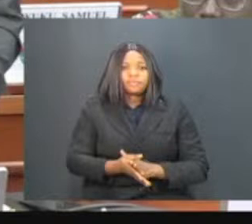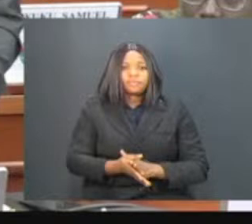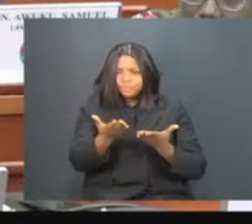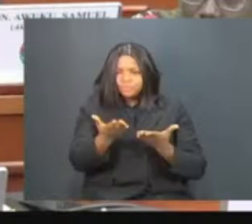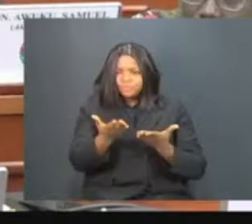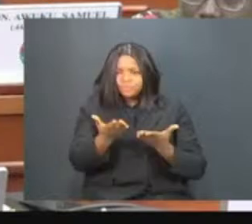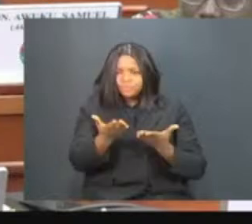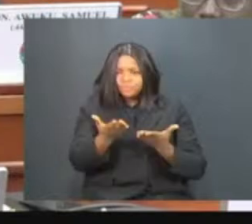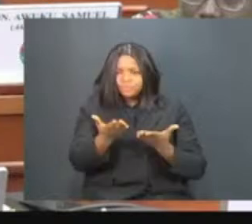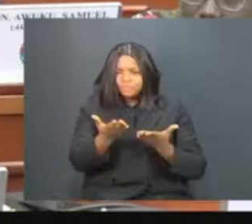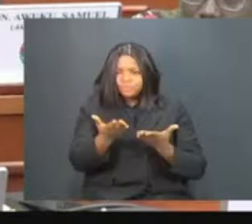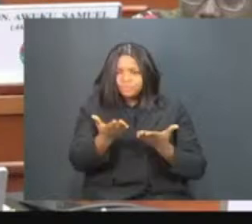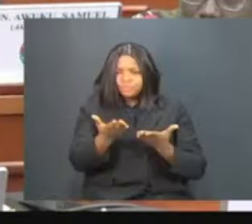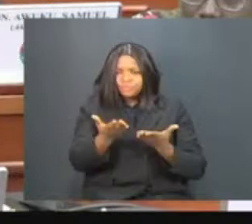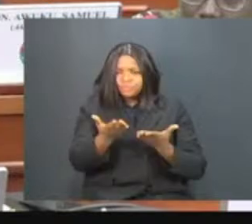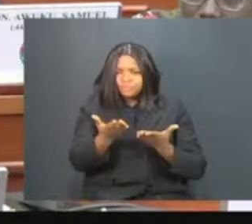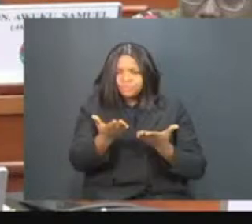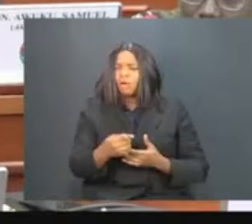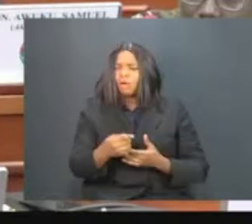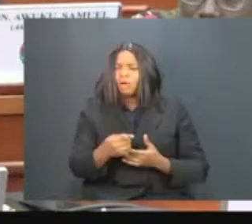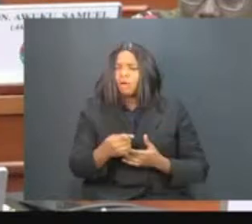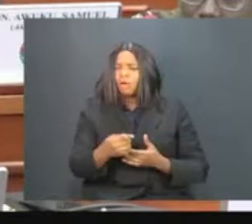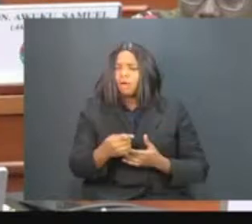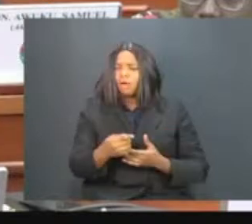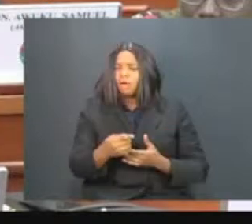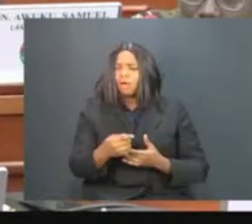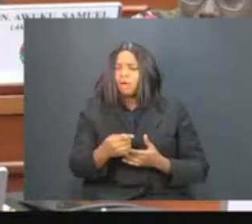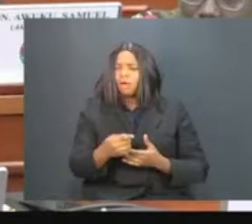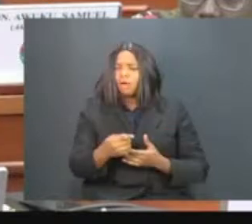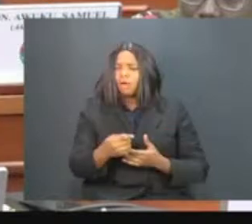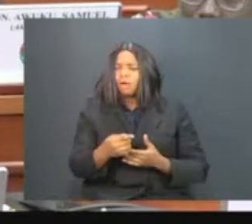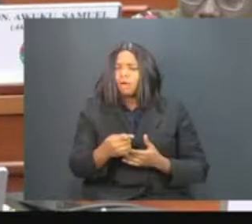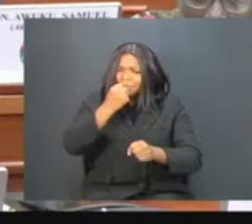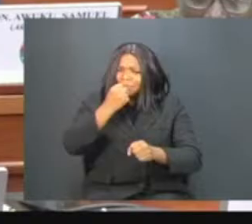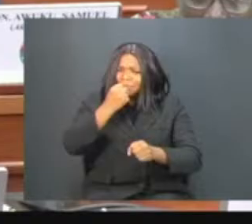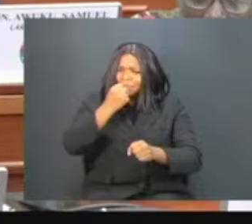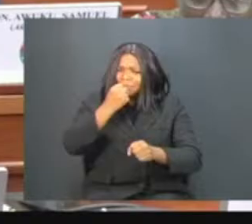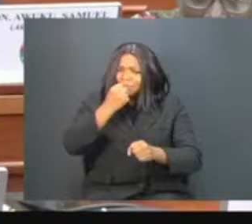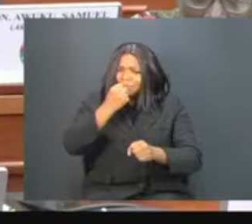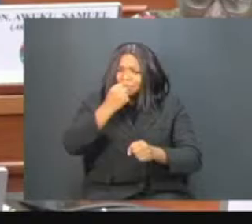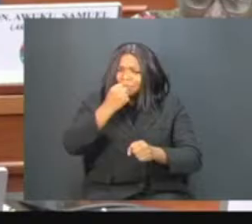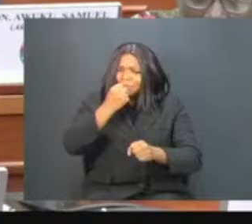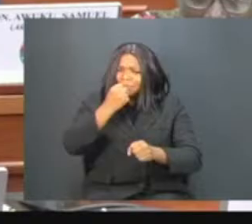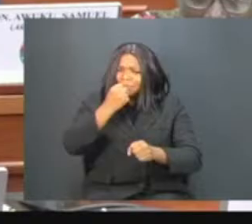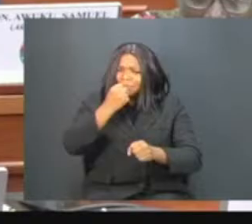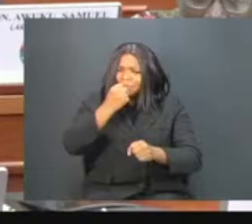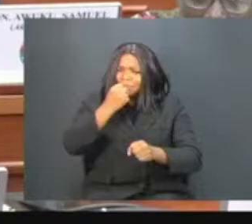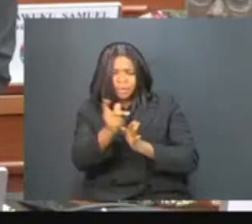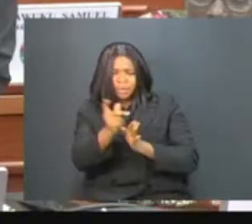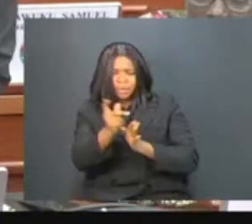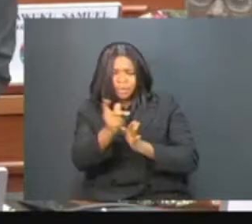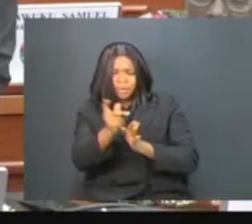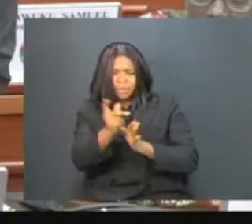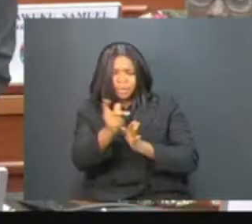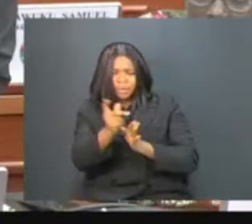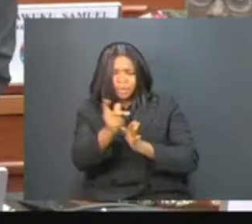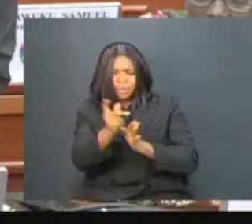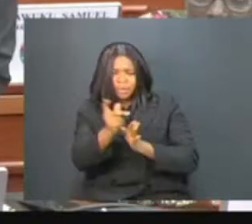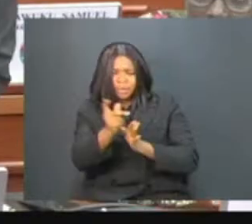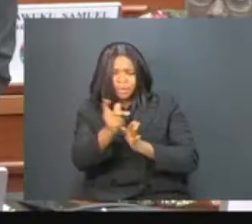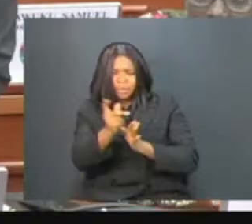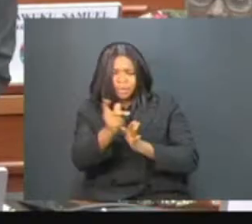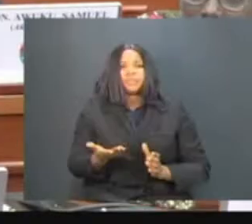taking them 1 whole year to put together a policy document. Mr. Speaker, and